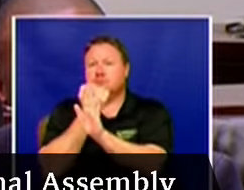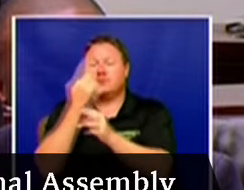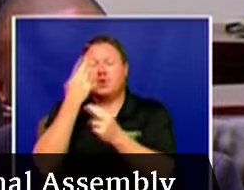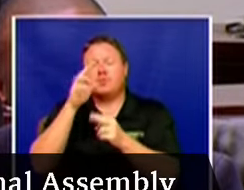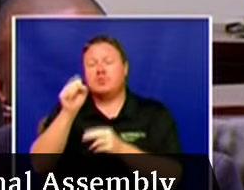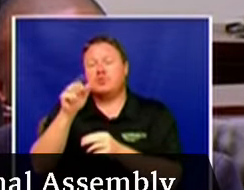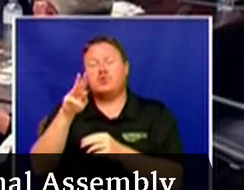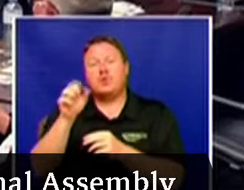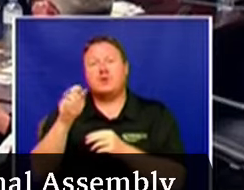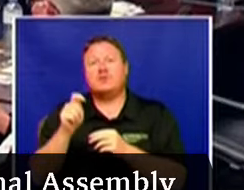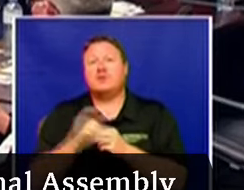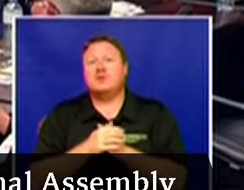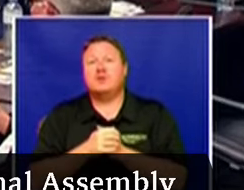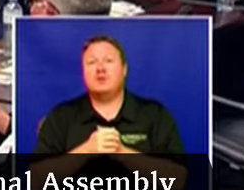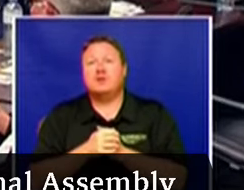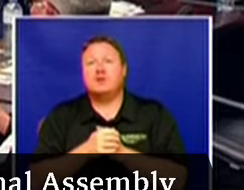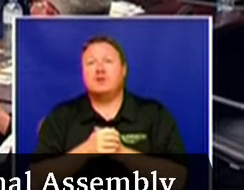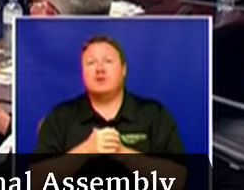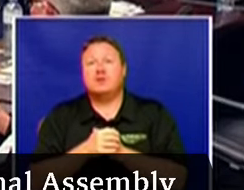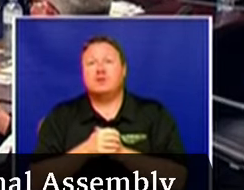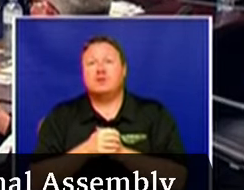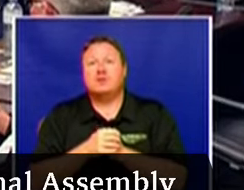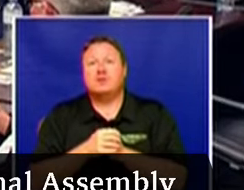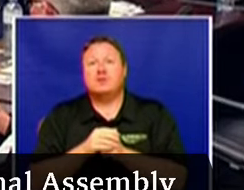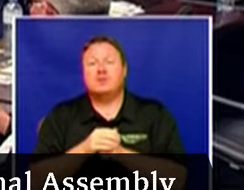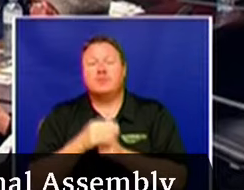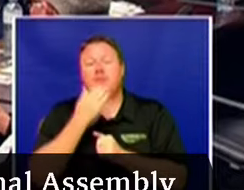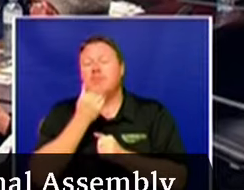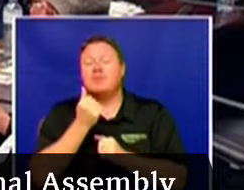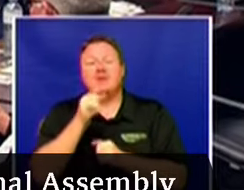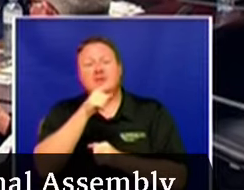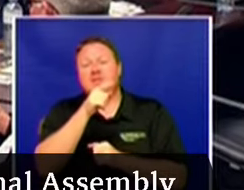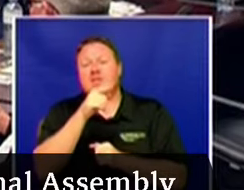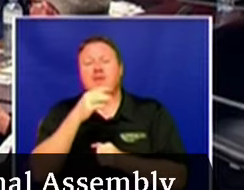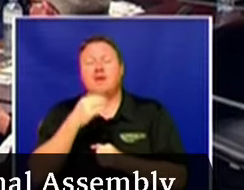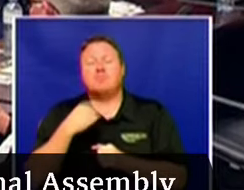just switch off the microphone of that member?